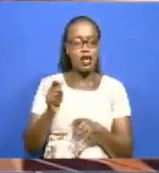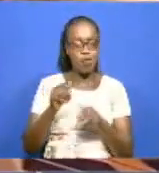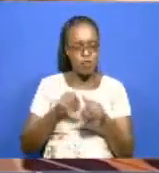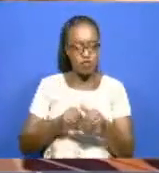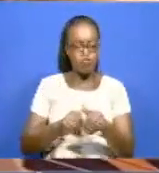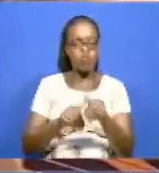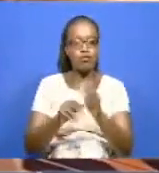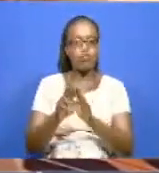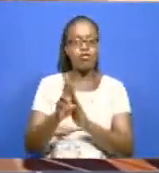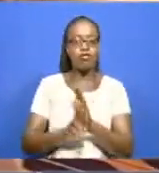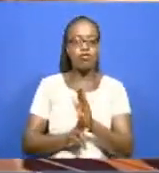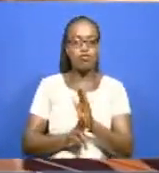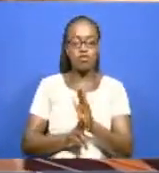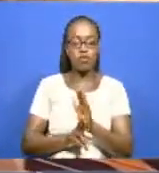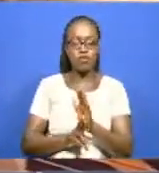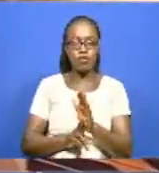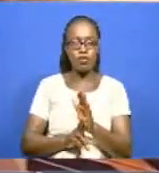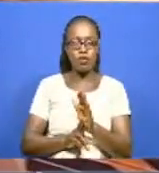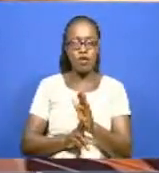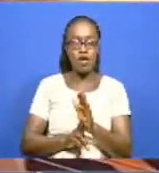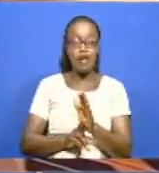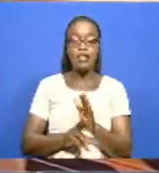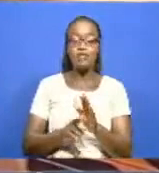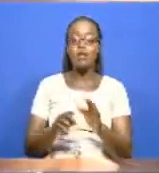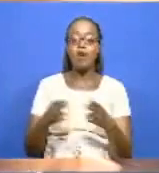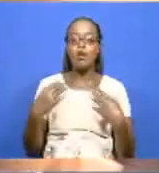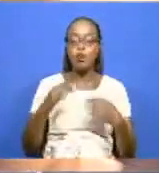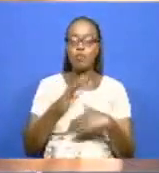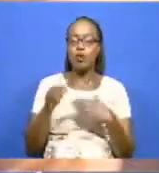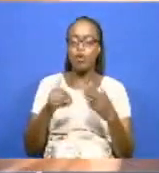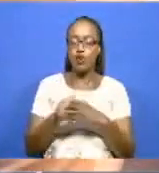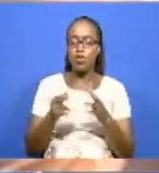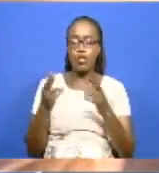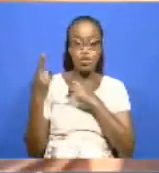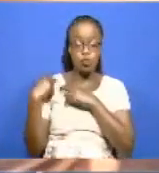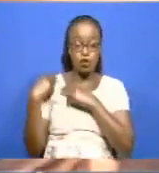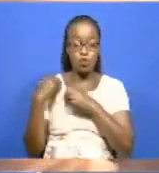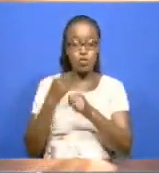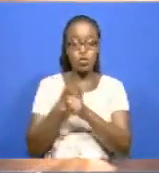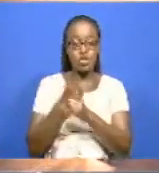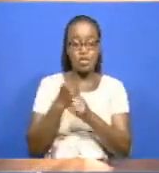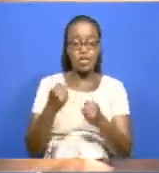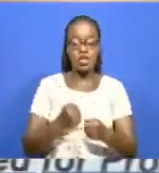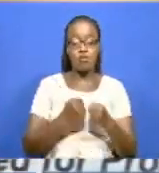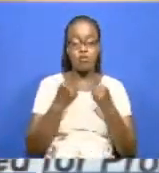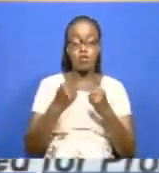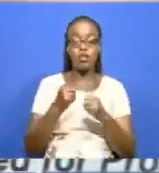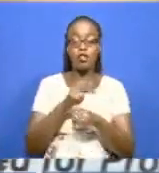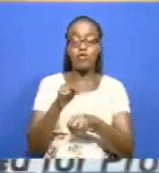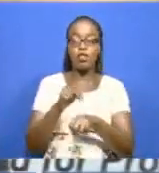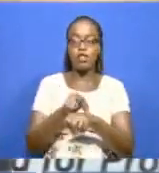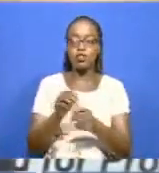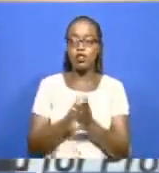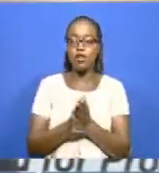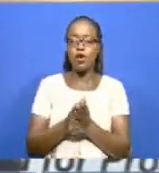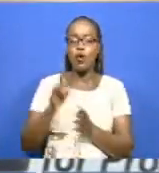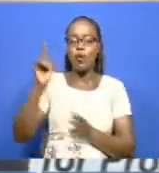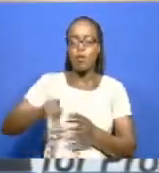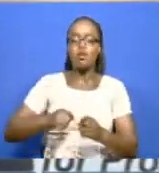and guidelines set, adding that it is everyone's responsibility to protect the stability of the nation. We have to